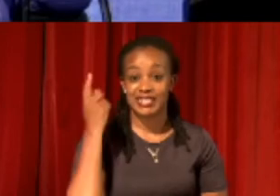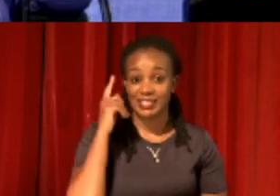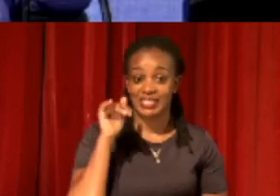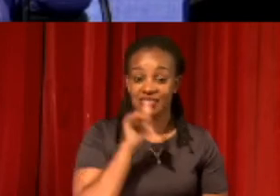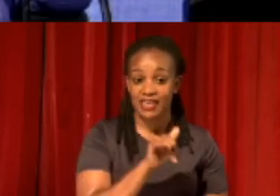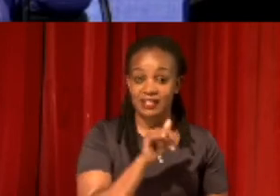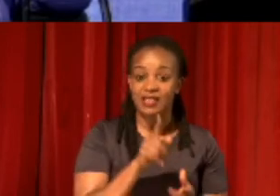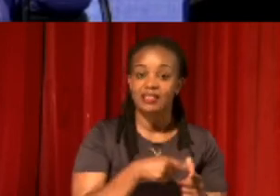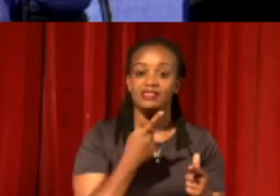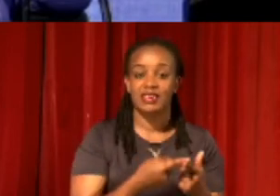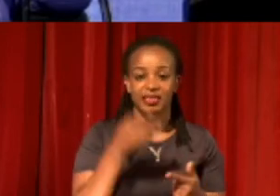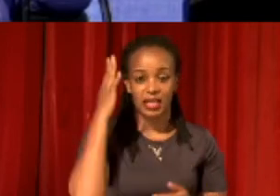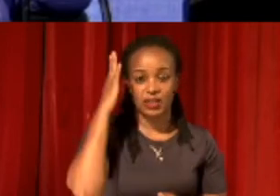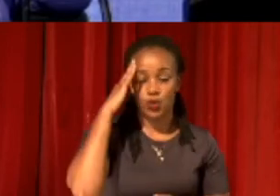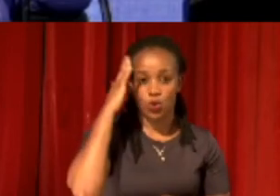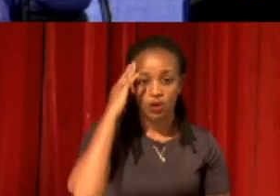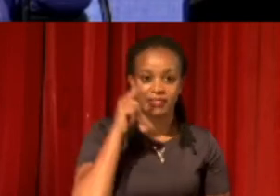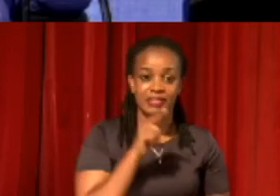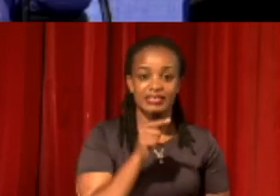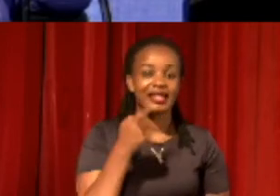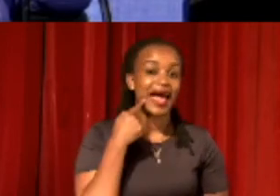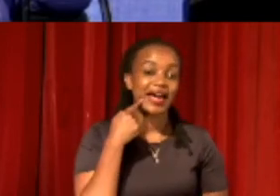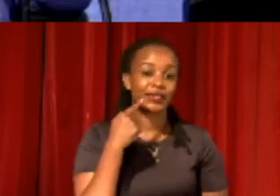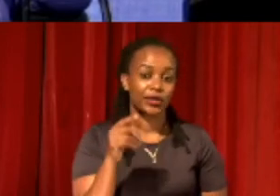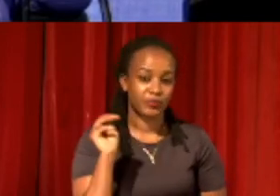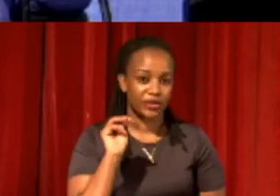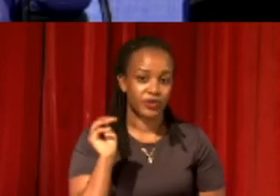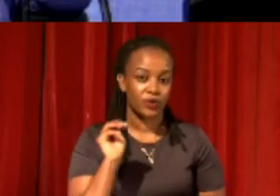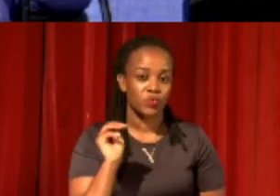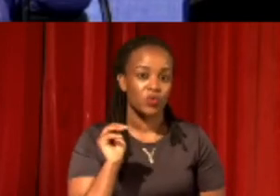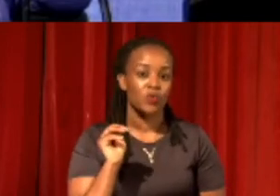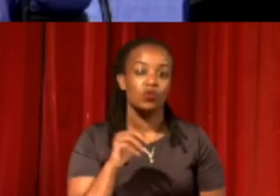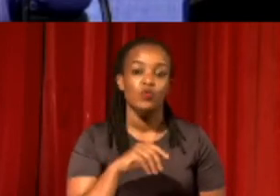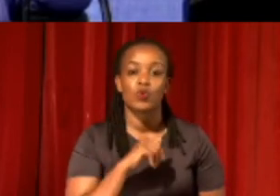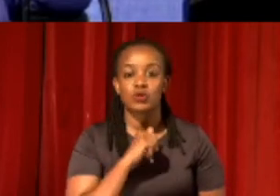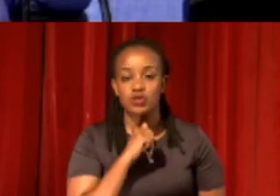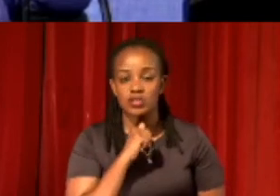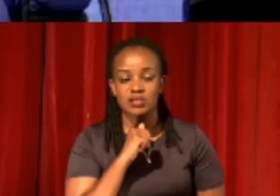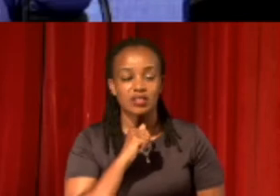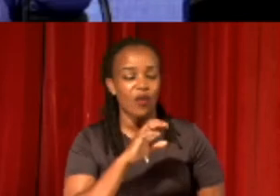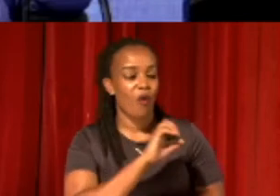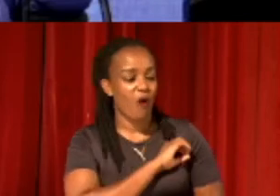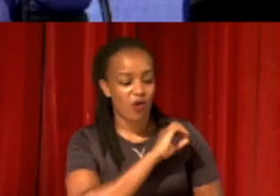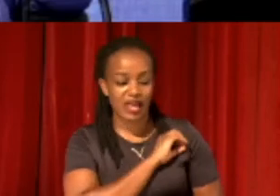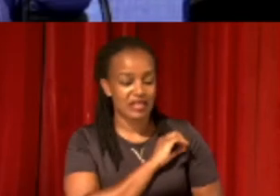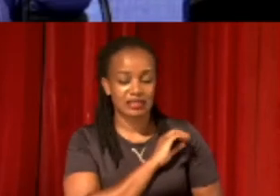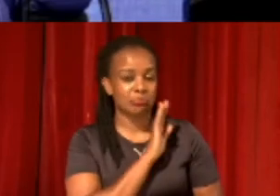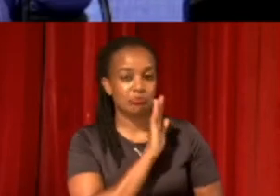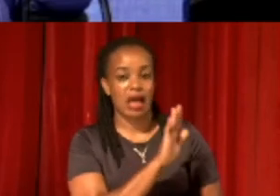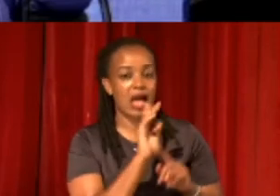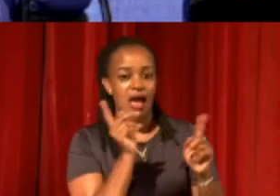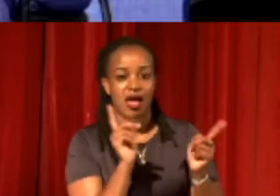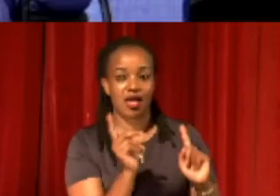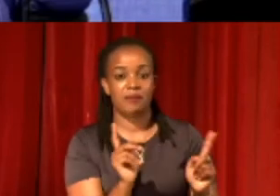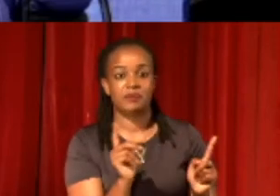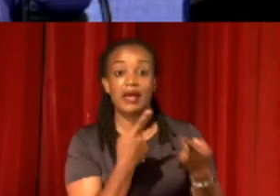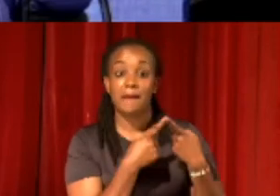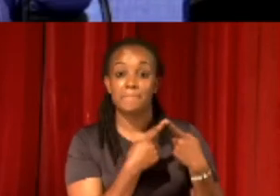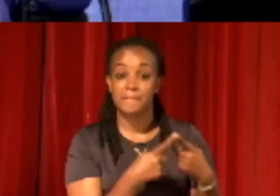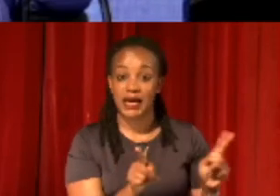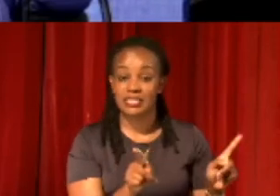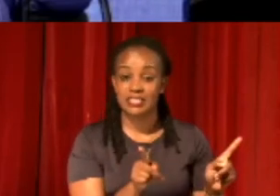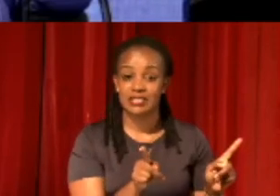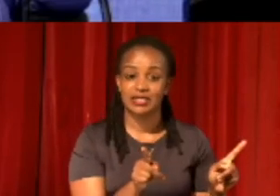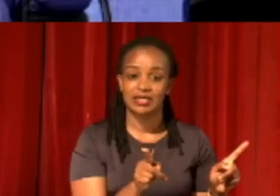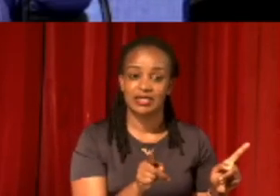this 100 million was not part of the rent. Oh, it's not owed to them. No, it's not owed to them. Yeah. And it's not rent collected